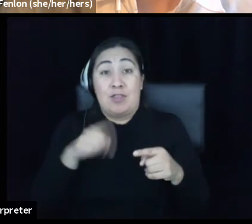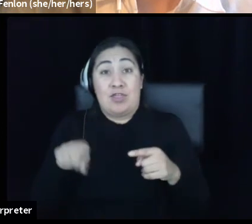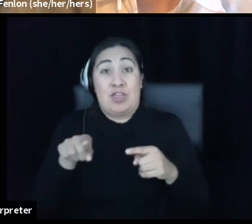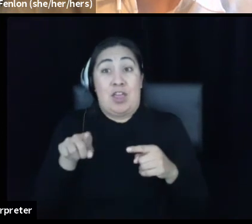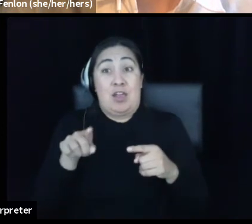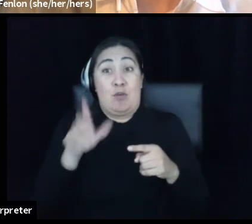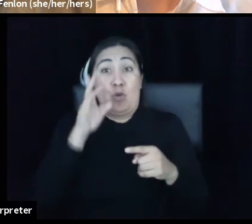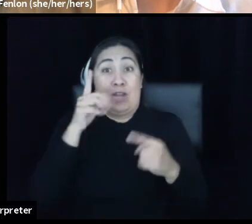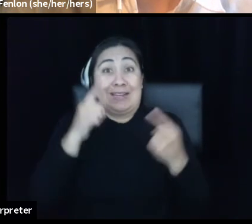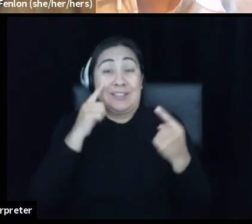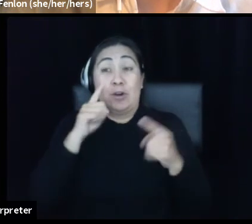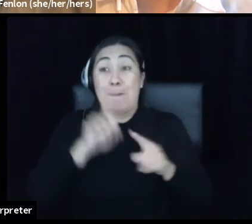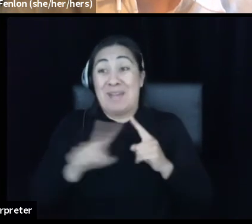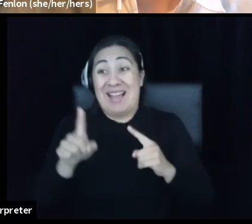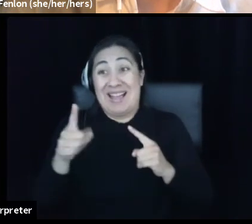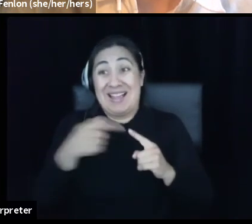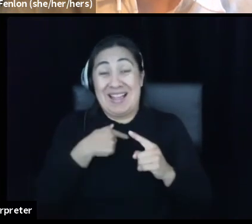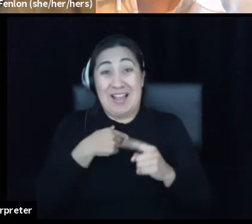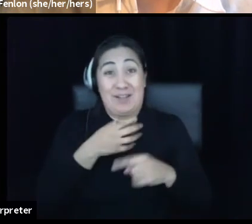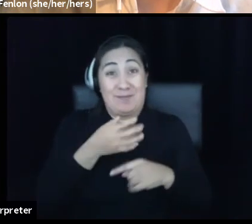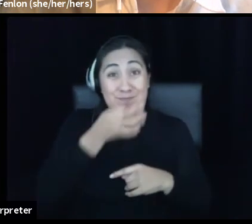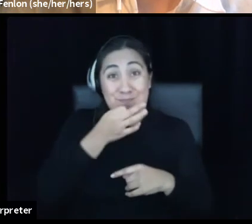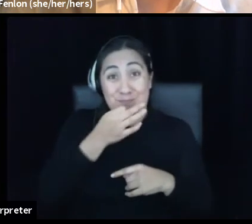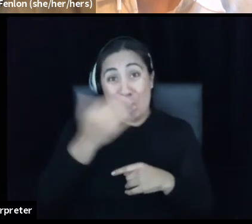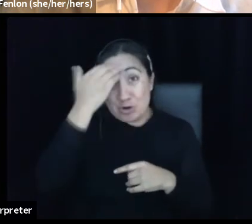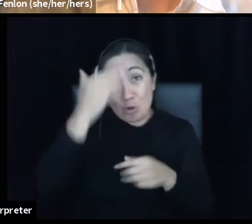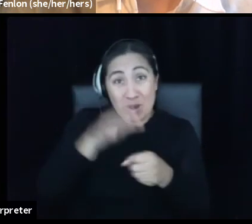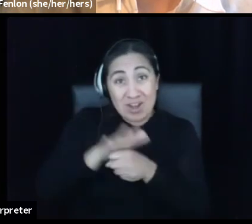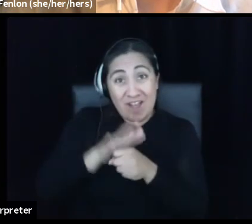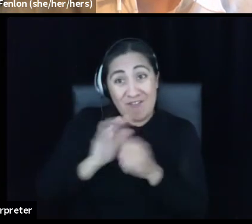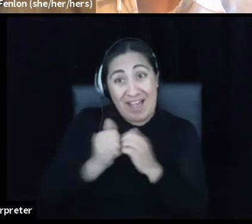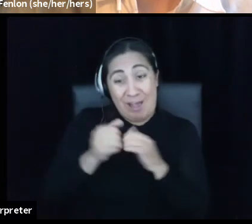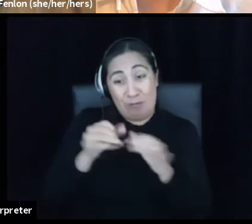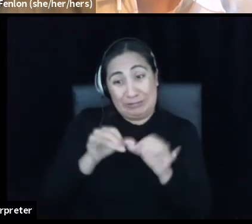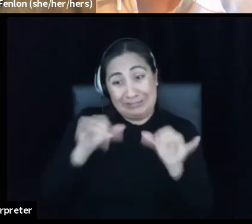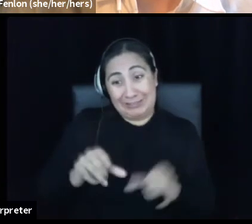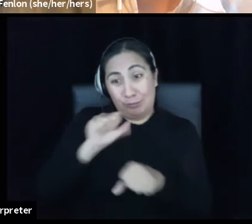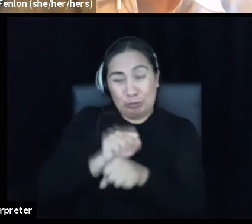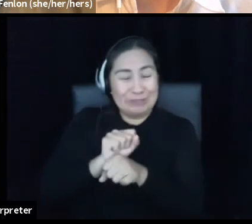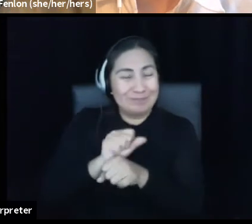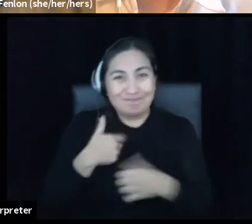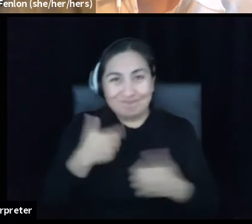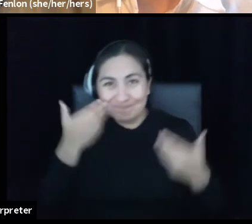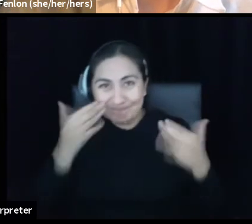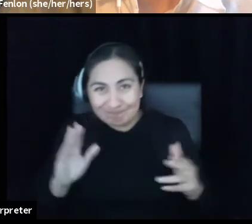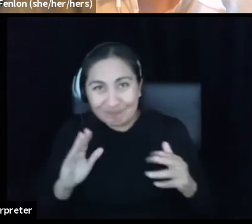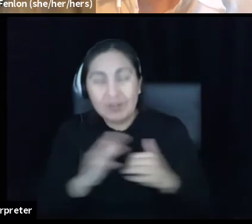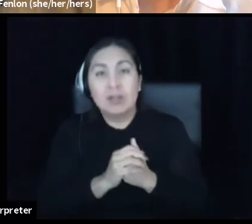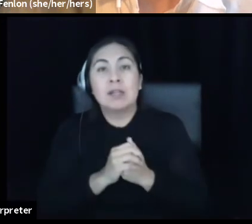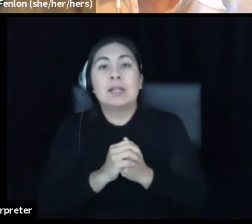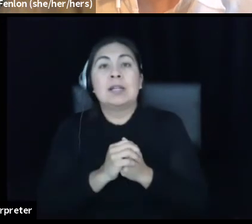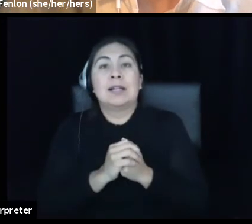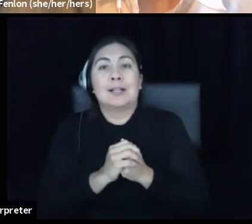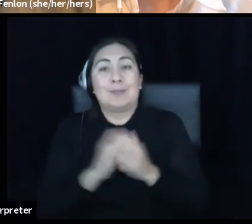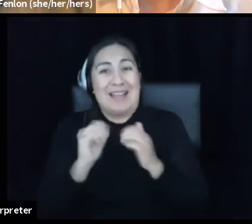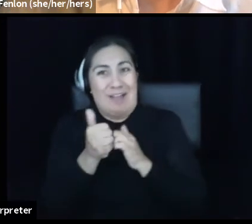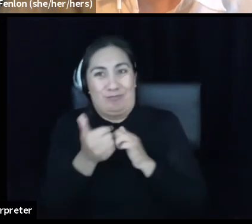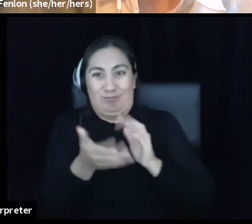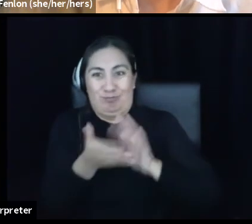about how the system works to know. And I guess maybe, I mean, that first part of the question feels